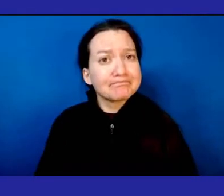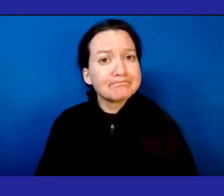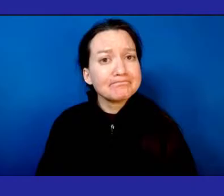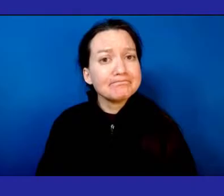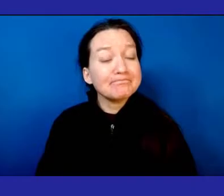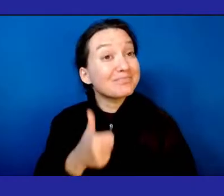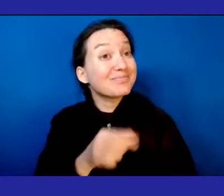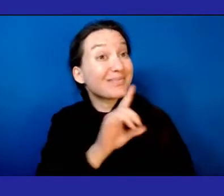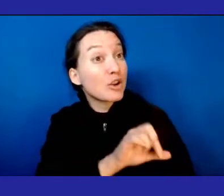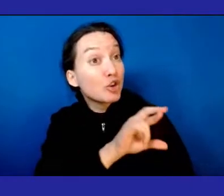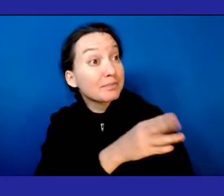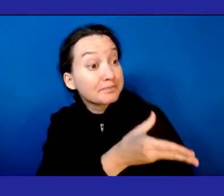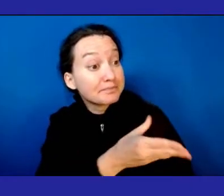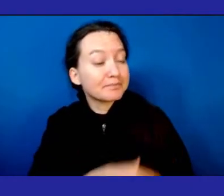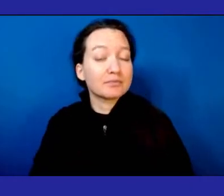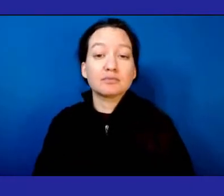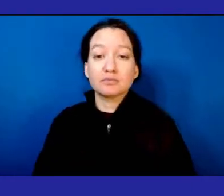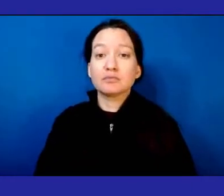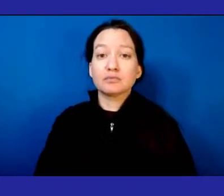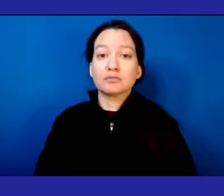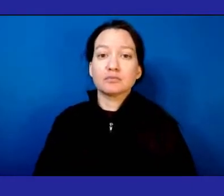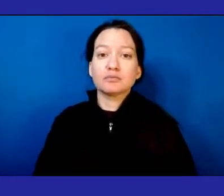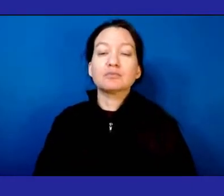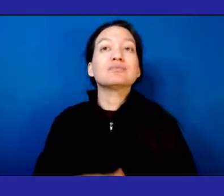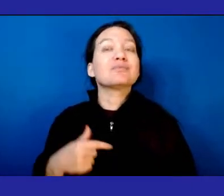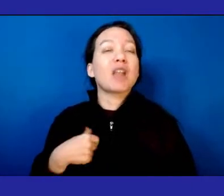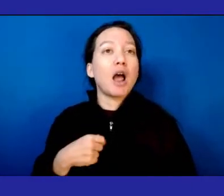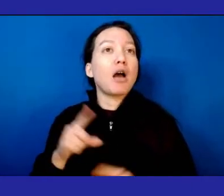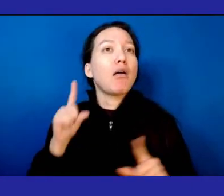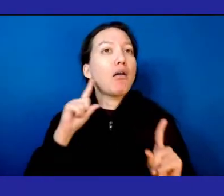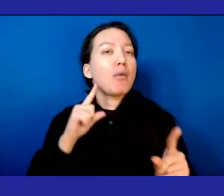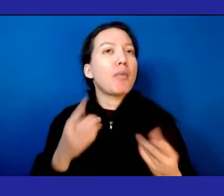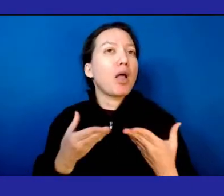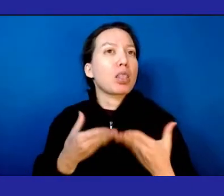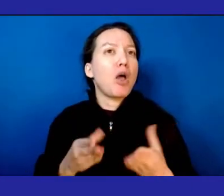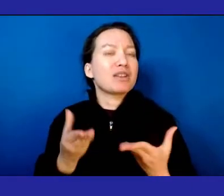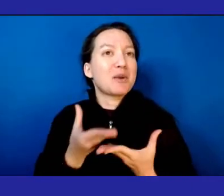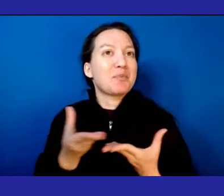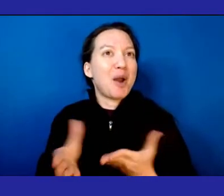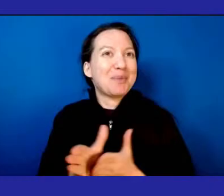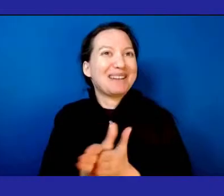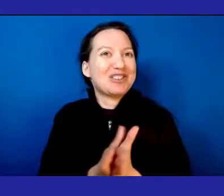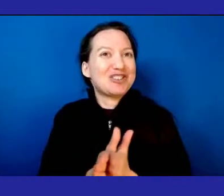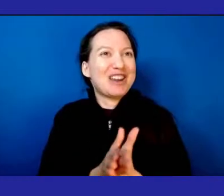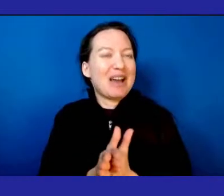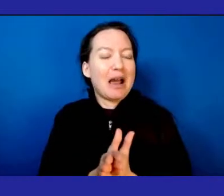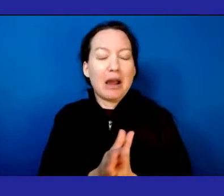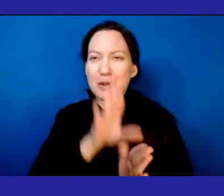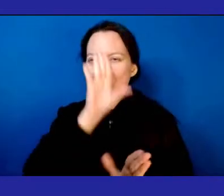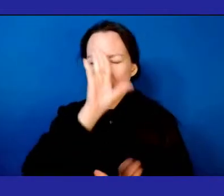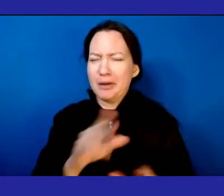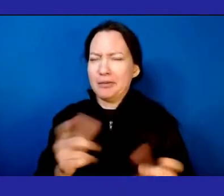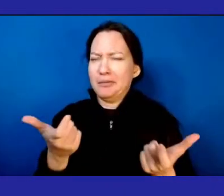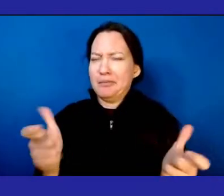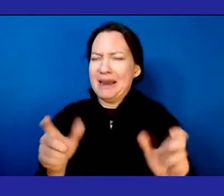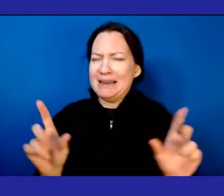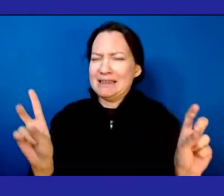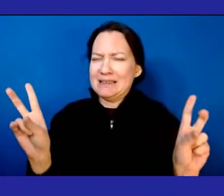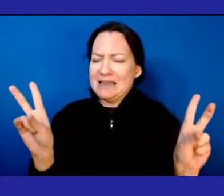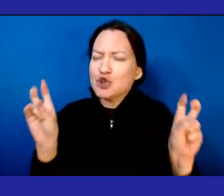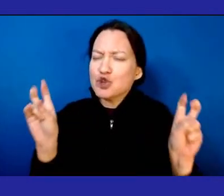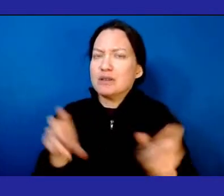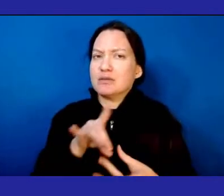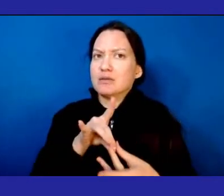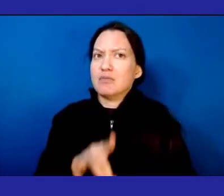Doctor. When I heard about the Lost Property Initiative, I know that's a big issue, especially with the